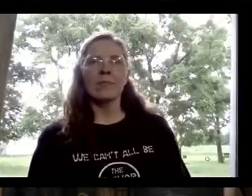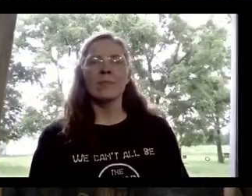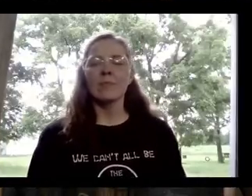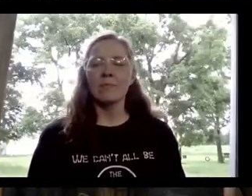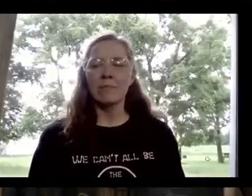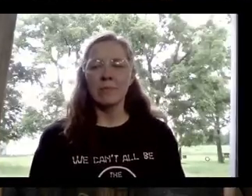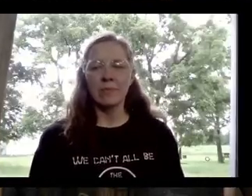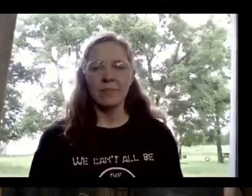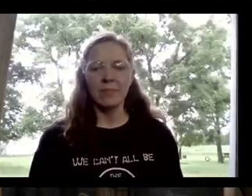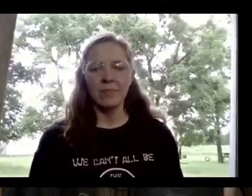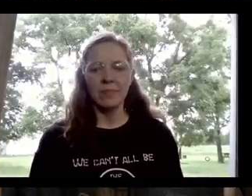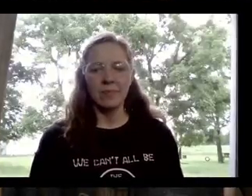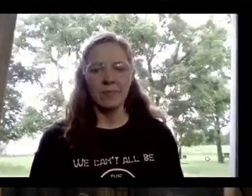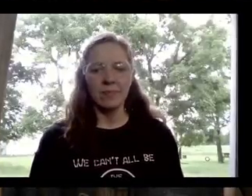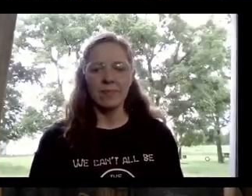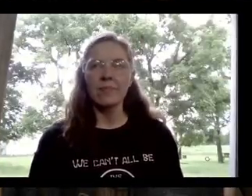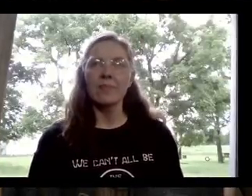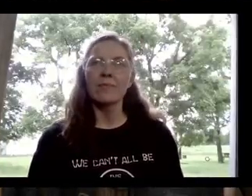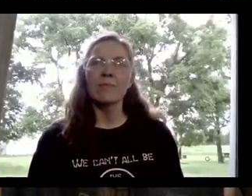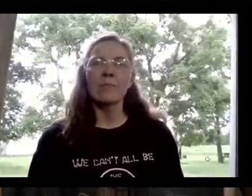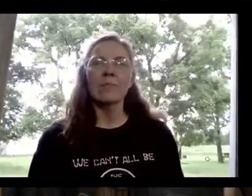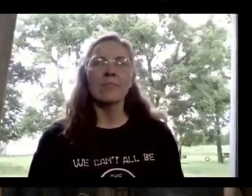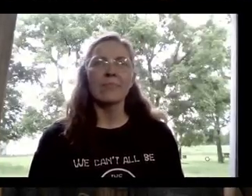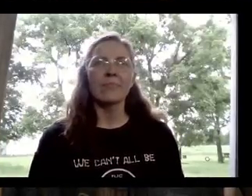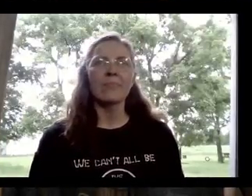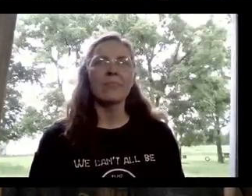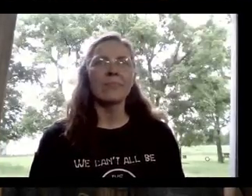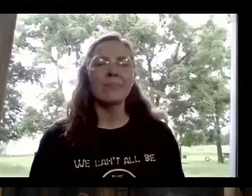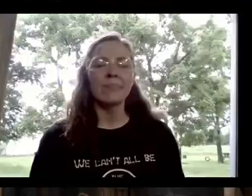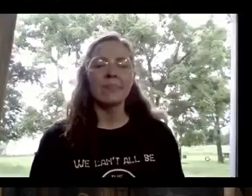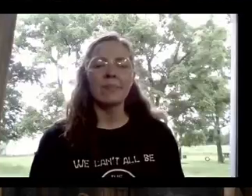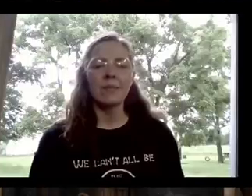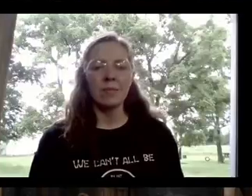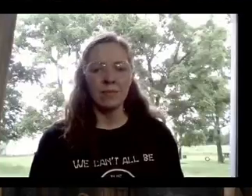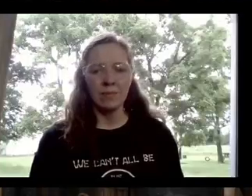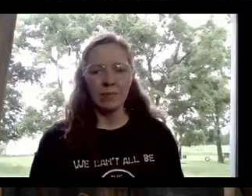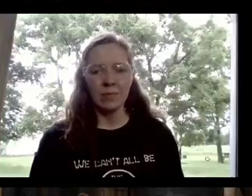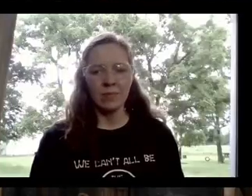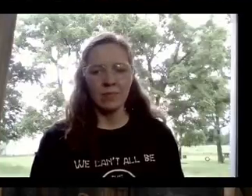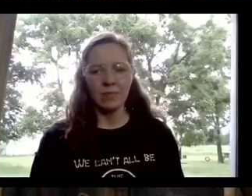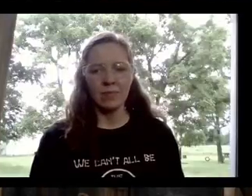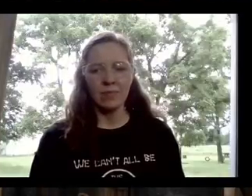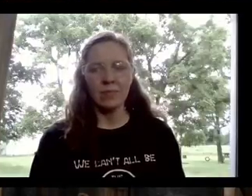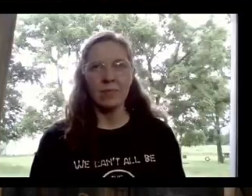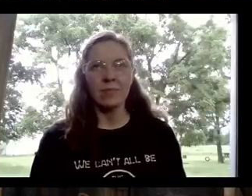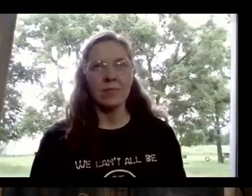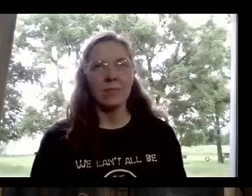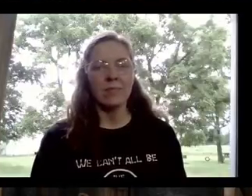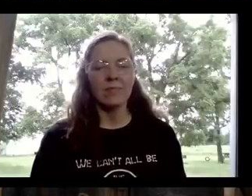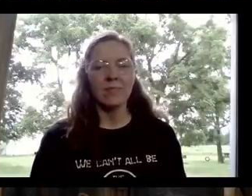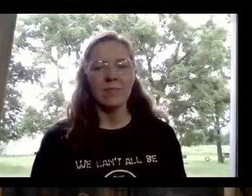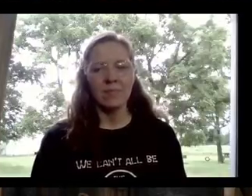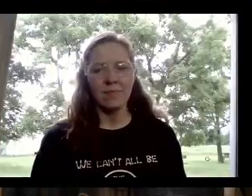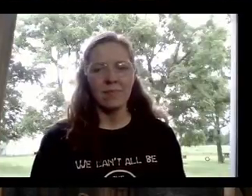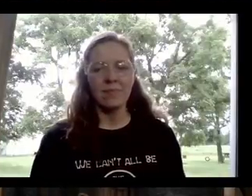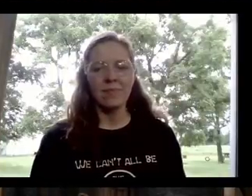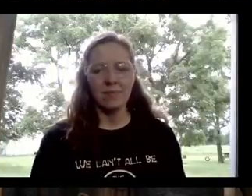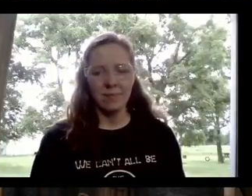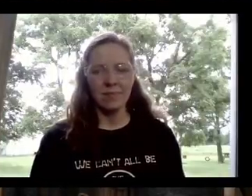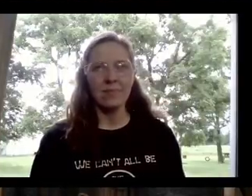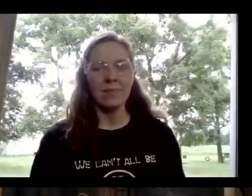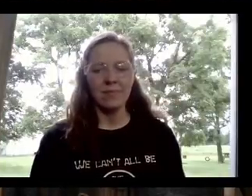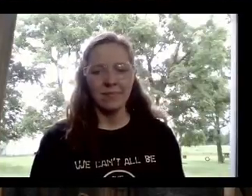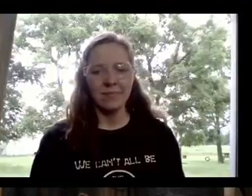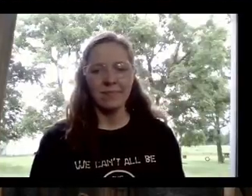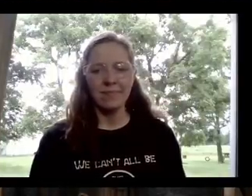collaboration that I am doing between myself, John Switzer at Black Bear Forge,